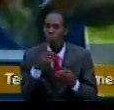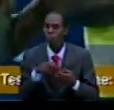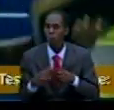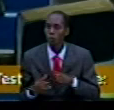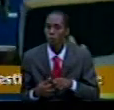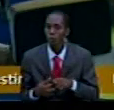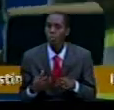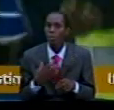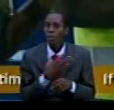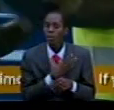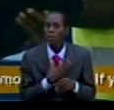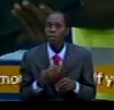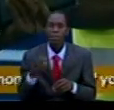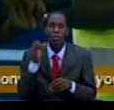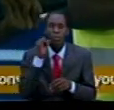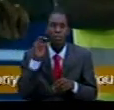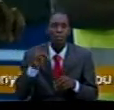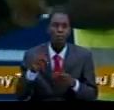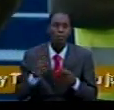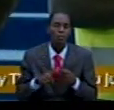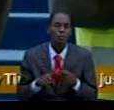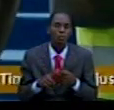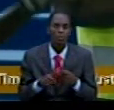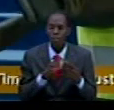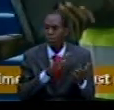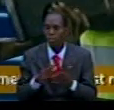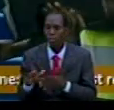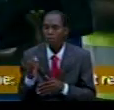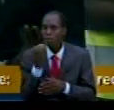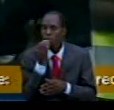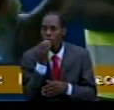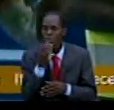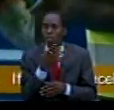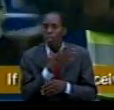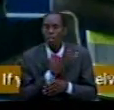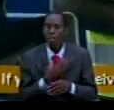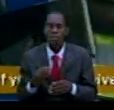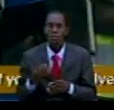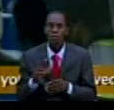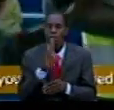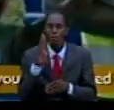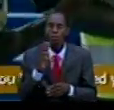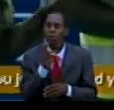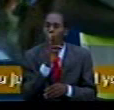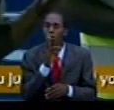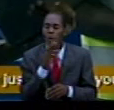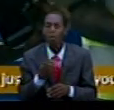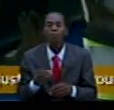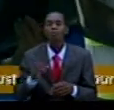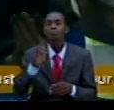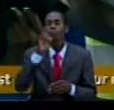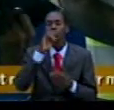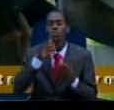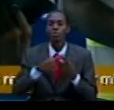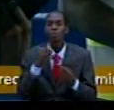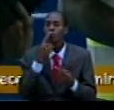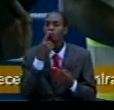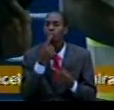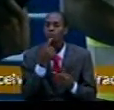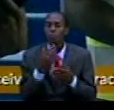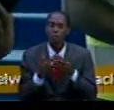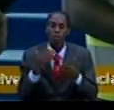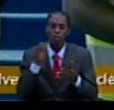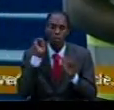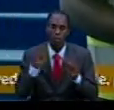have to leave the food, soak my lips in the water for about 30 minutes before I can even continue the food. If I talk, I will even eat the food